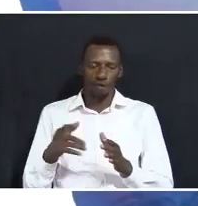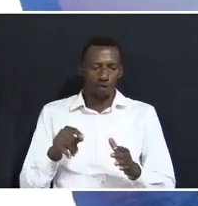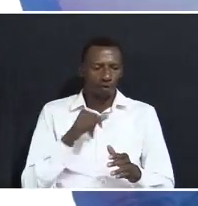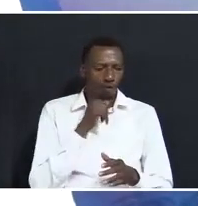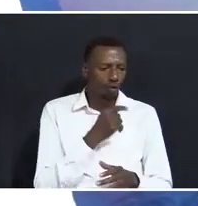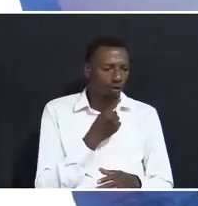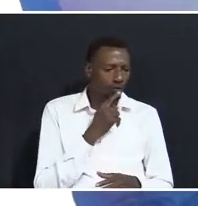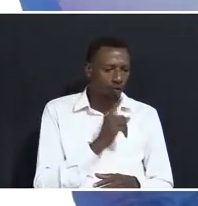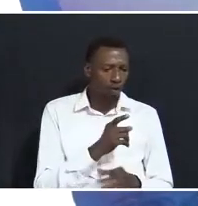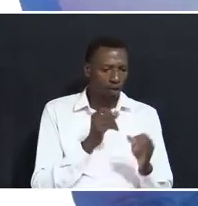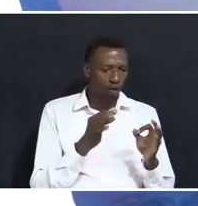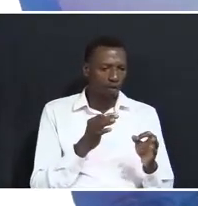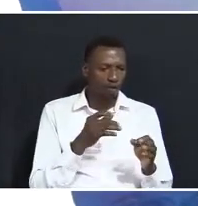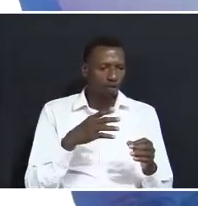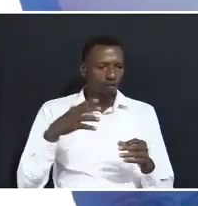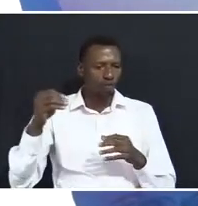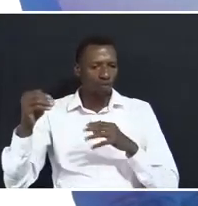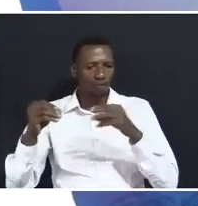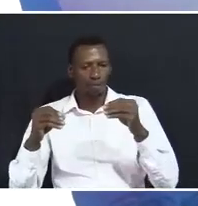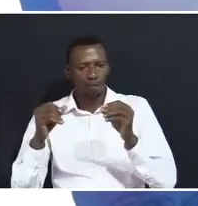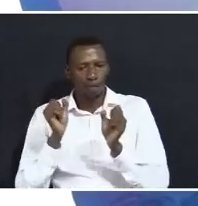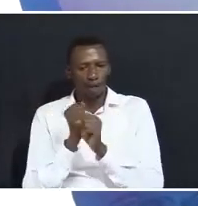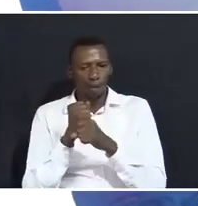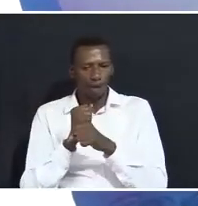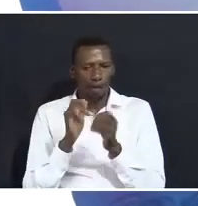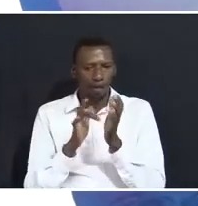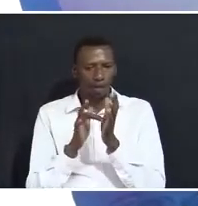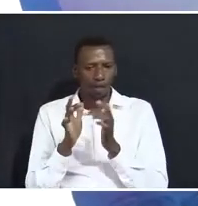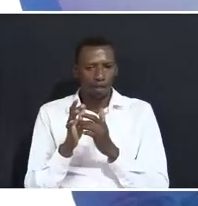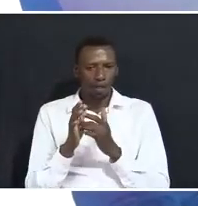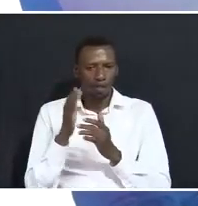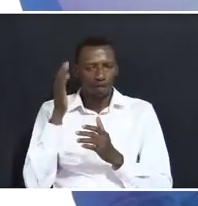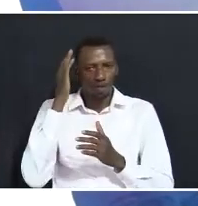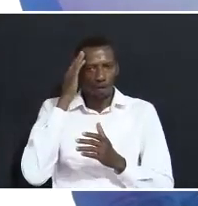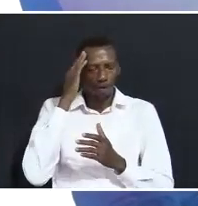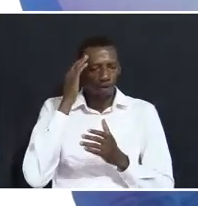Jesus known to the world that we interact with.